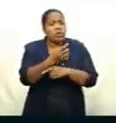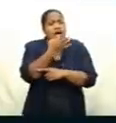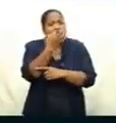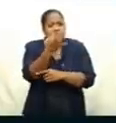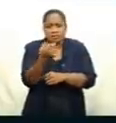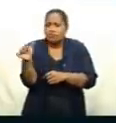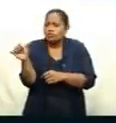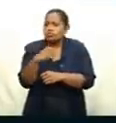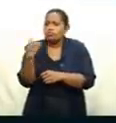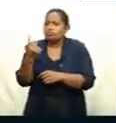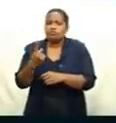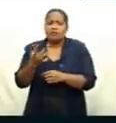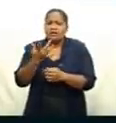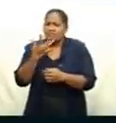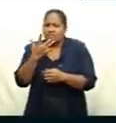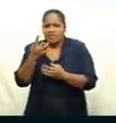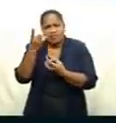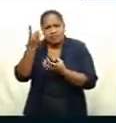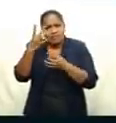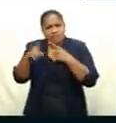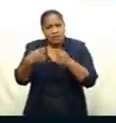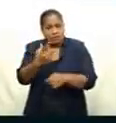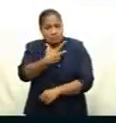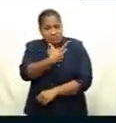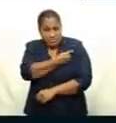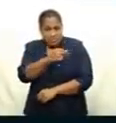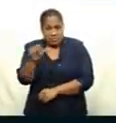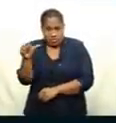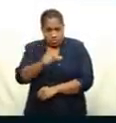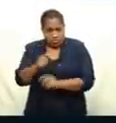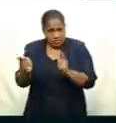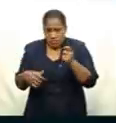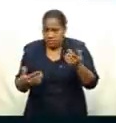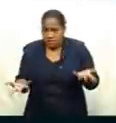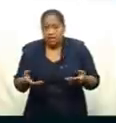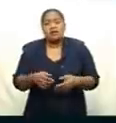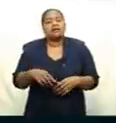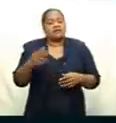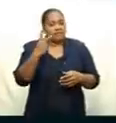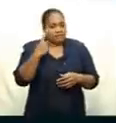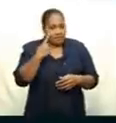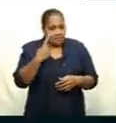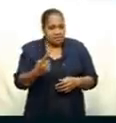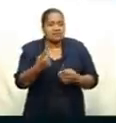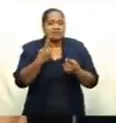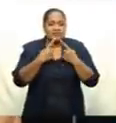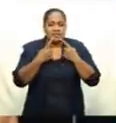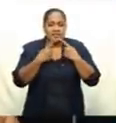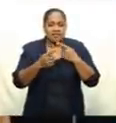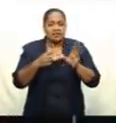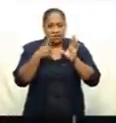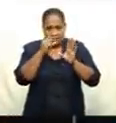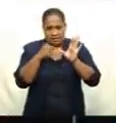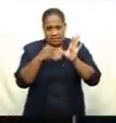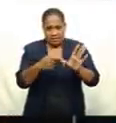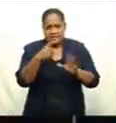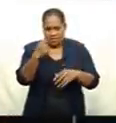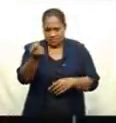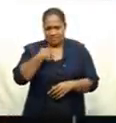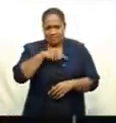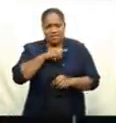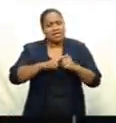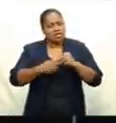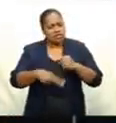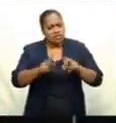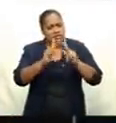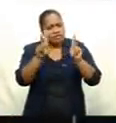should those spreading misinformation about the vaccine be charged? Visit our FBC News website to answer. You can send us newsworthy pictures and